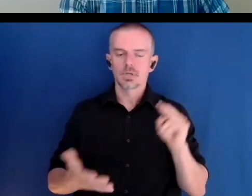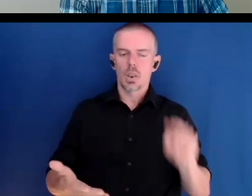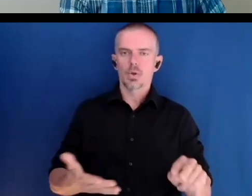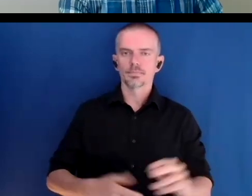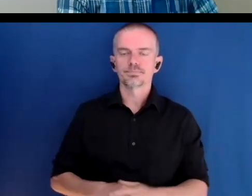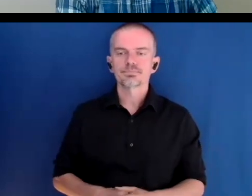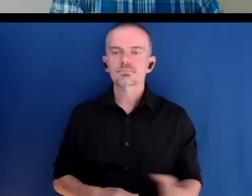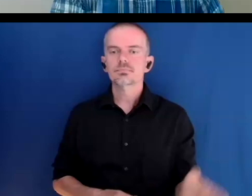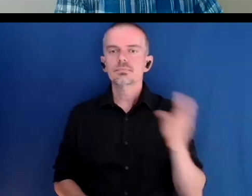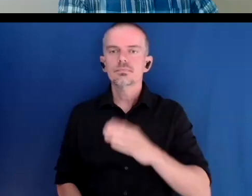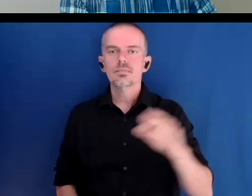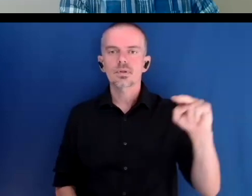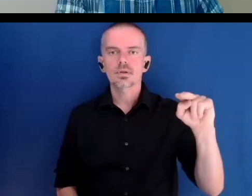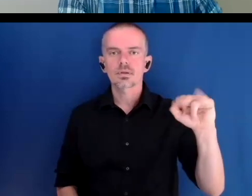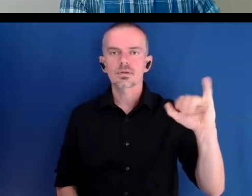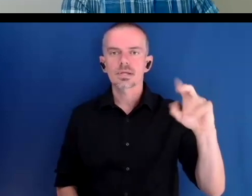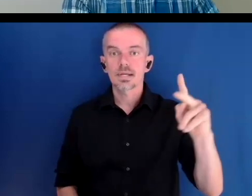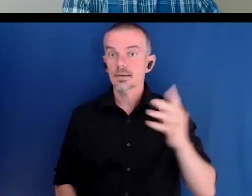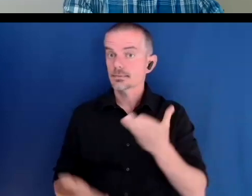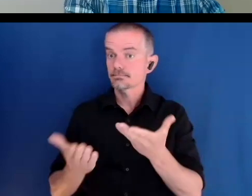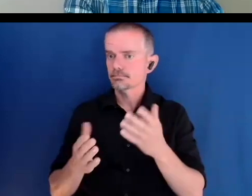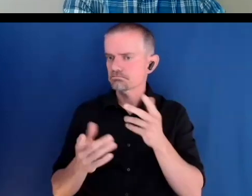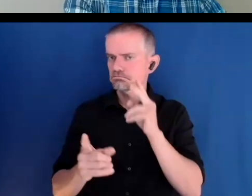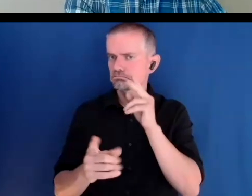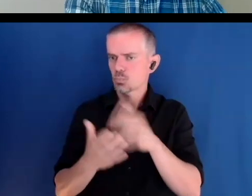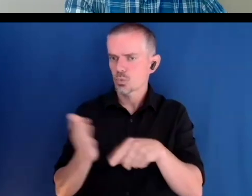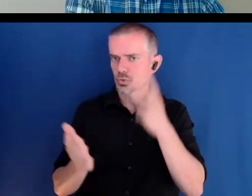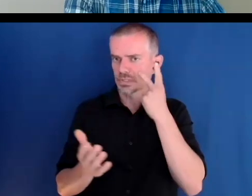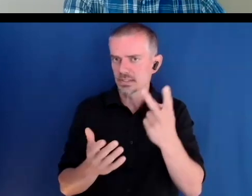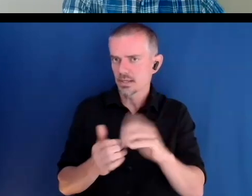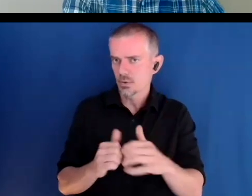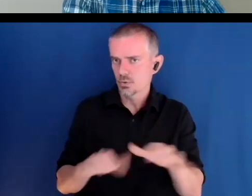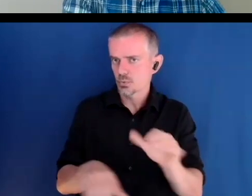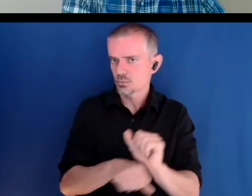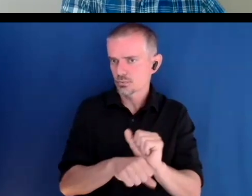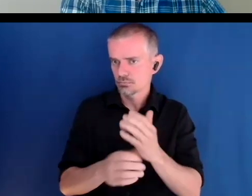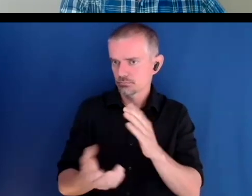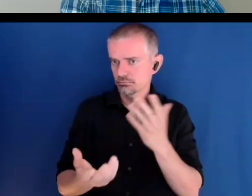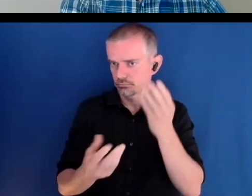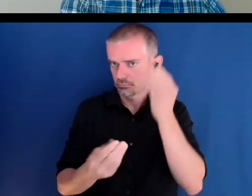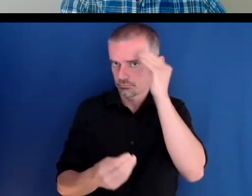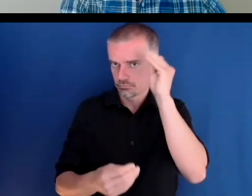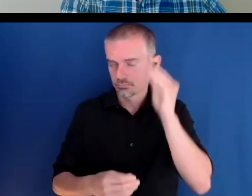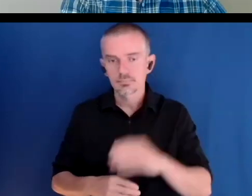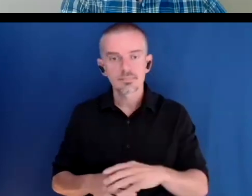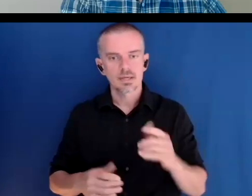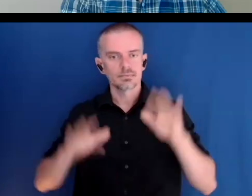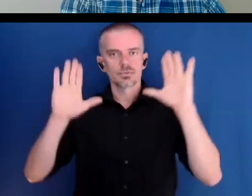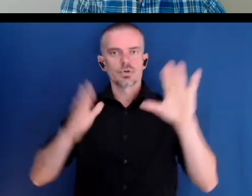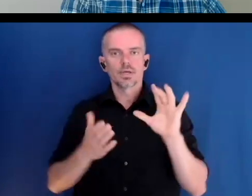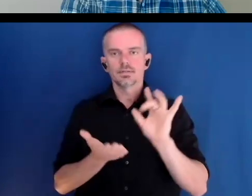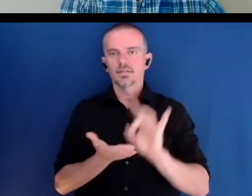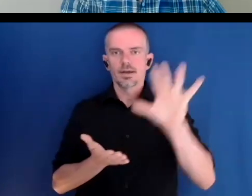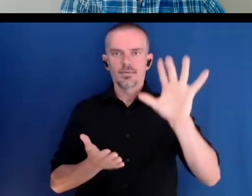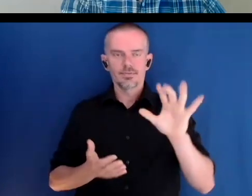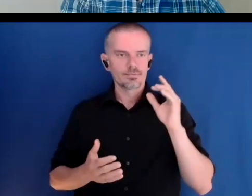like from your vantage point. Thanks. Yeah, thanks, everybody. Great kickoff on this.